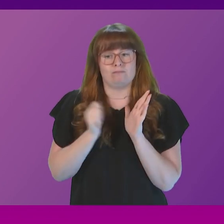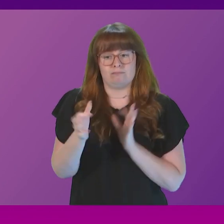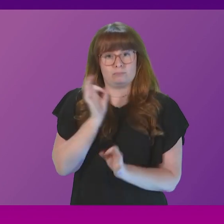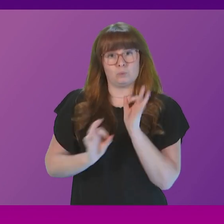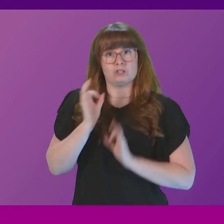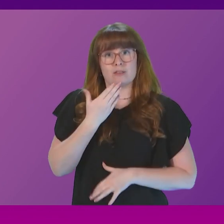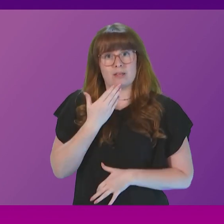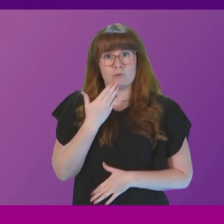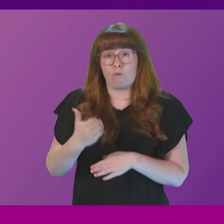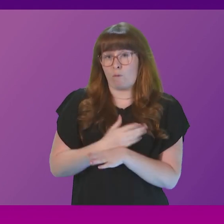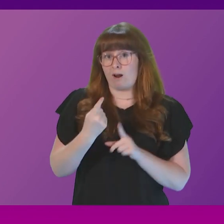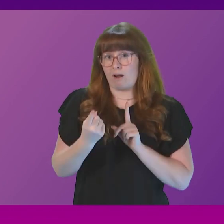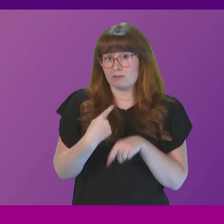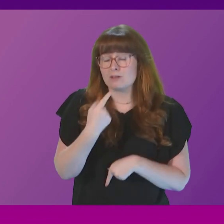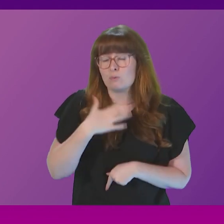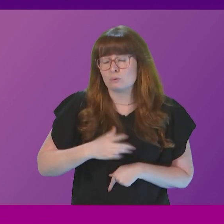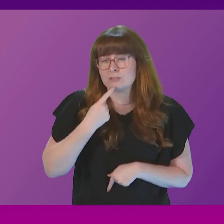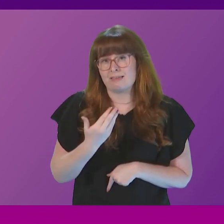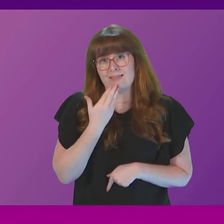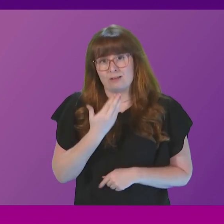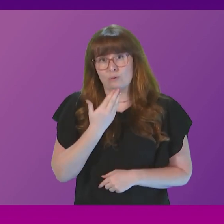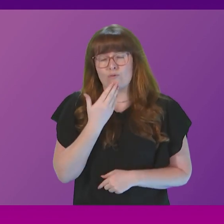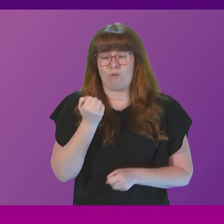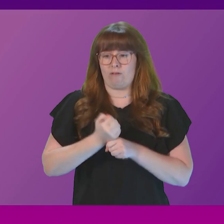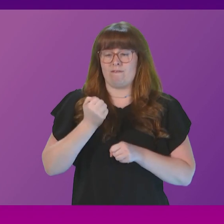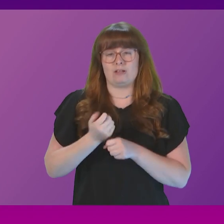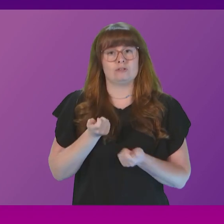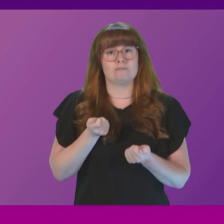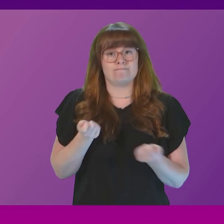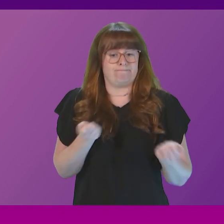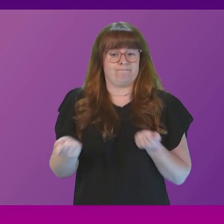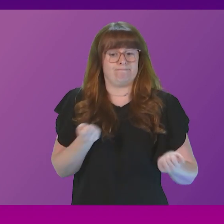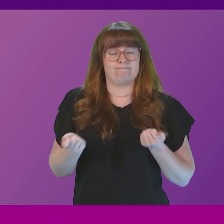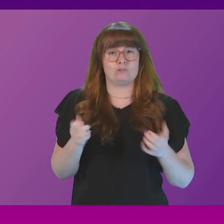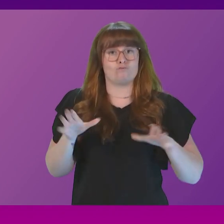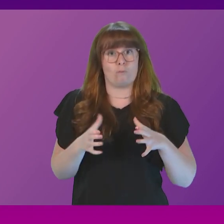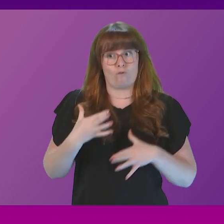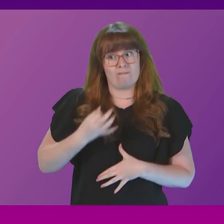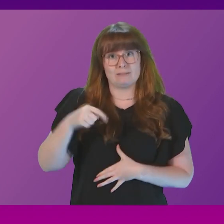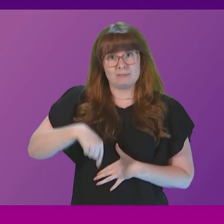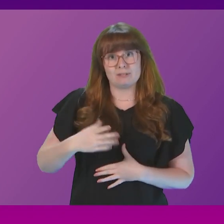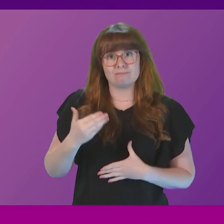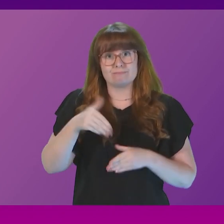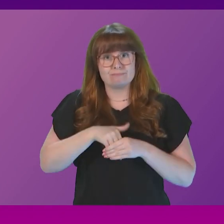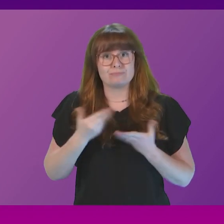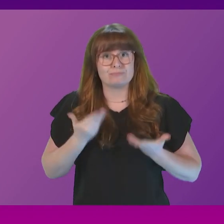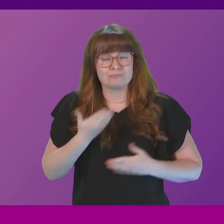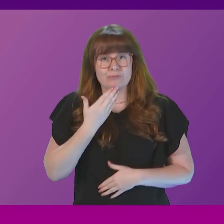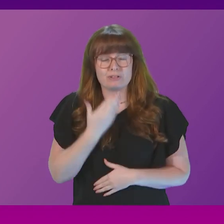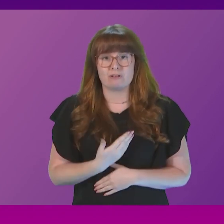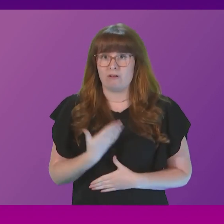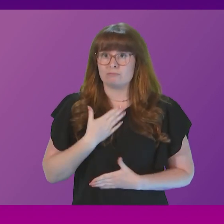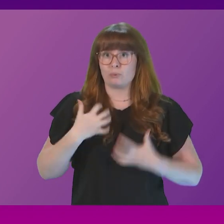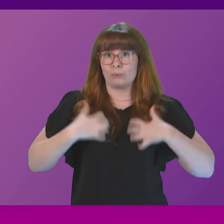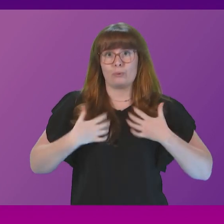before I answer it, can I say my thanks to the Conveners Group for the invitation, and I look forward to what will be a